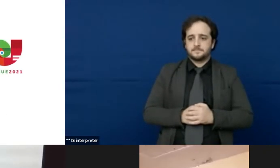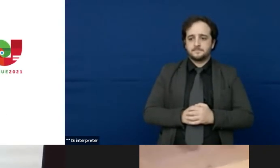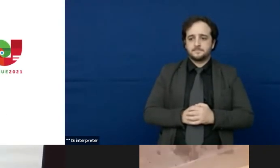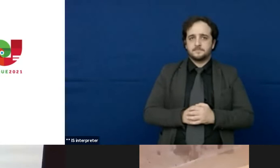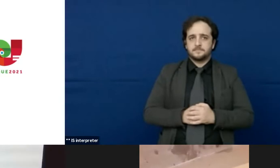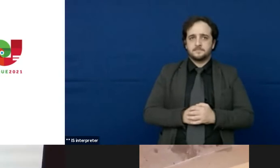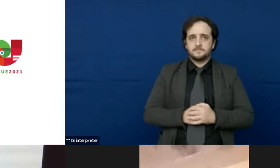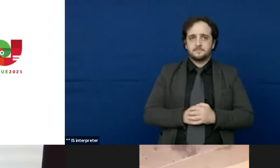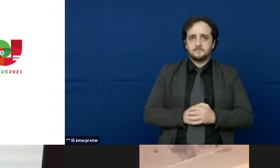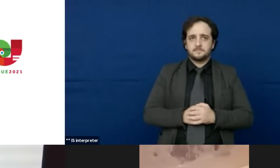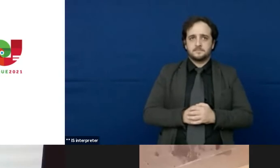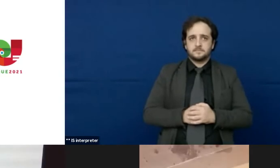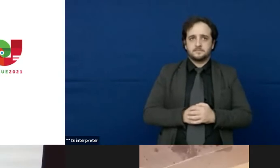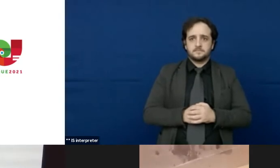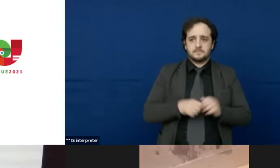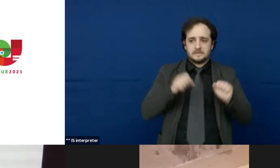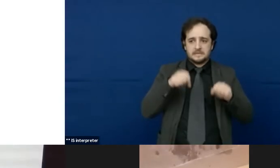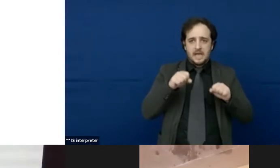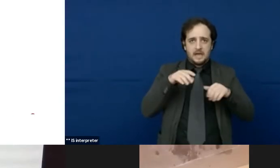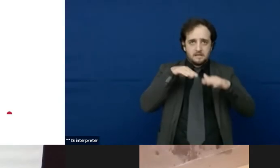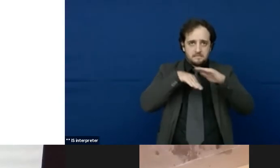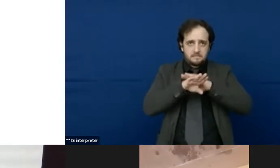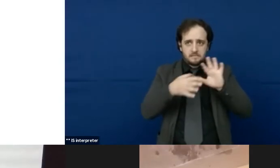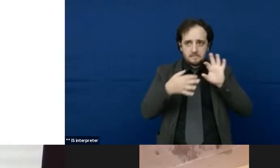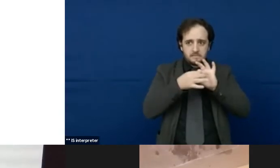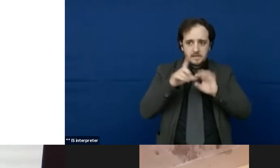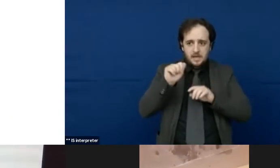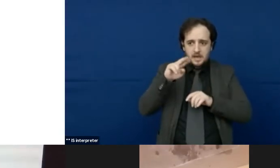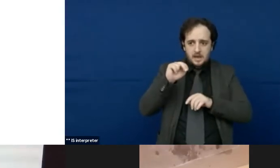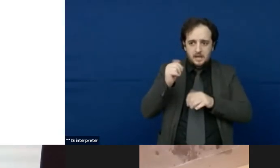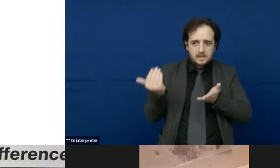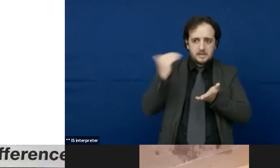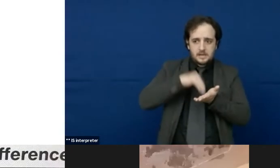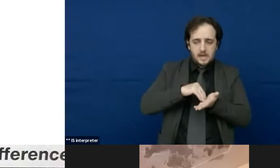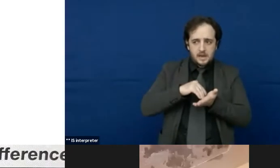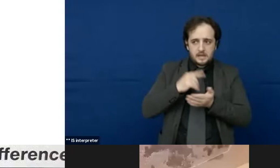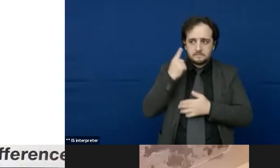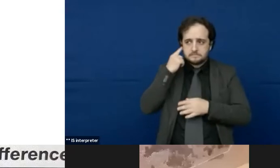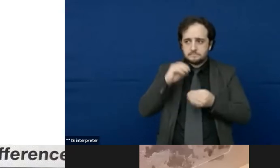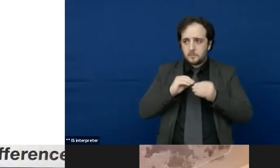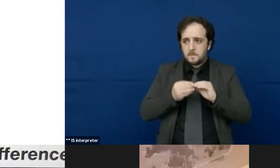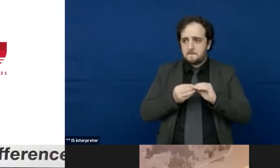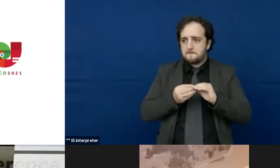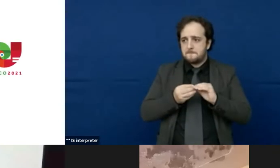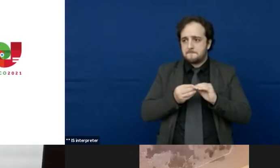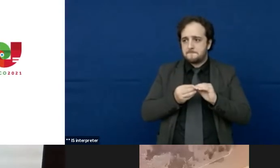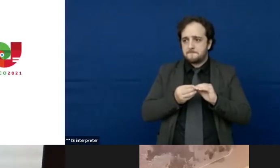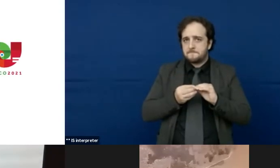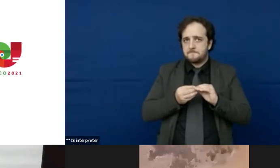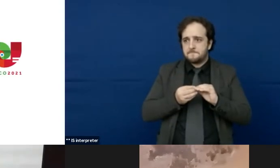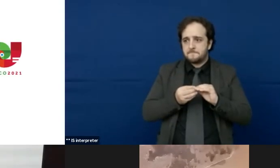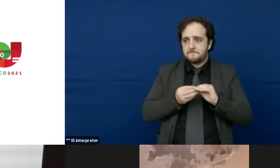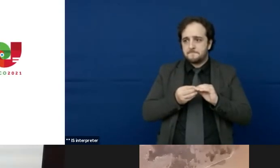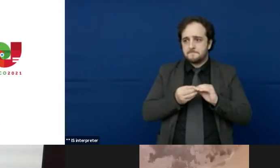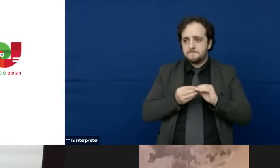We are one of the CSO's co-leaders, as in local action, local partner, community leader, and culture that has been true throughout the women's